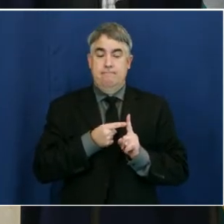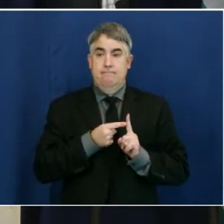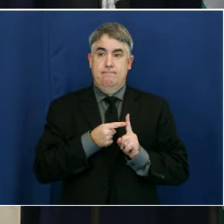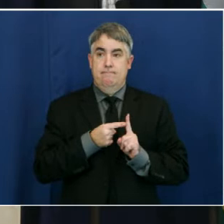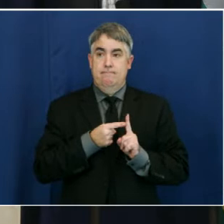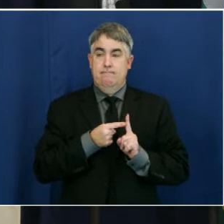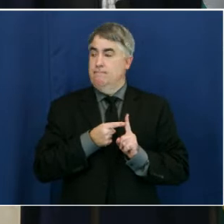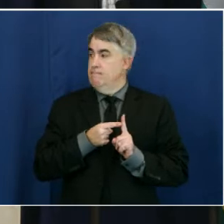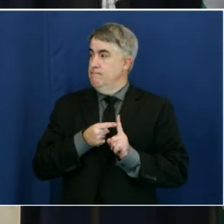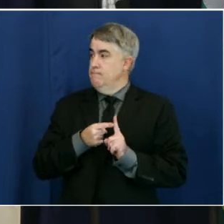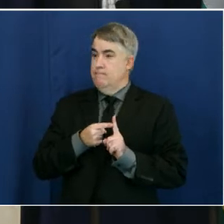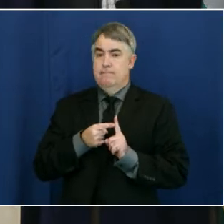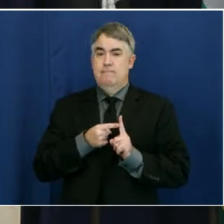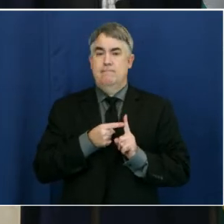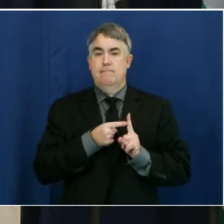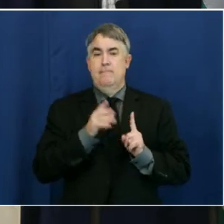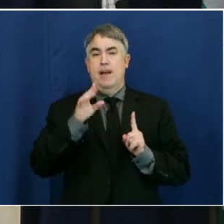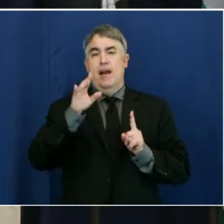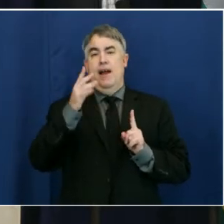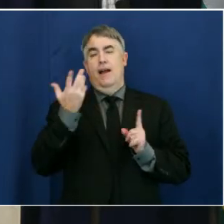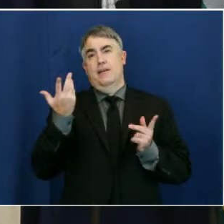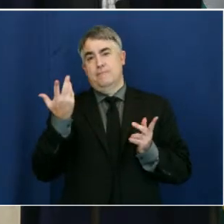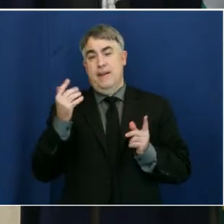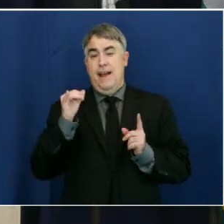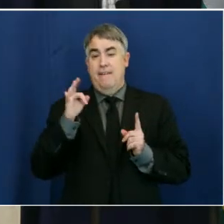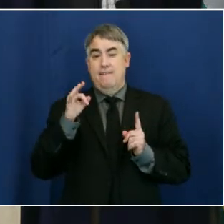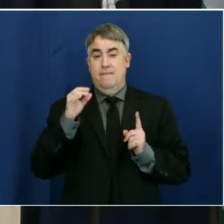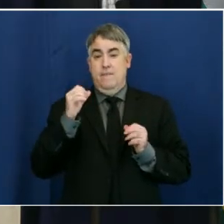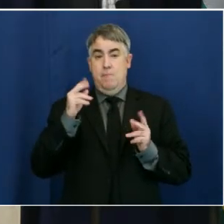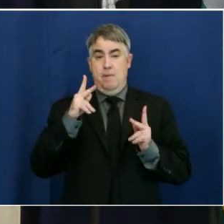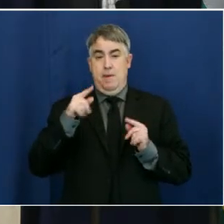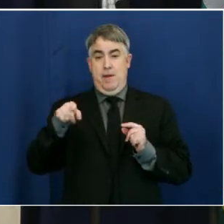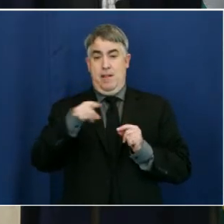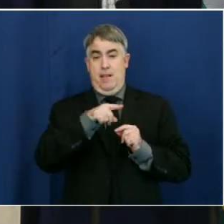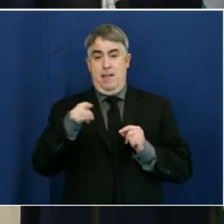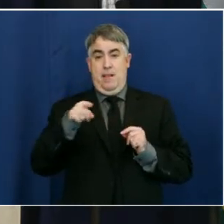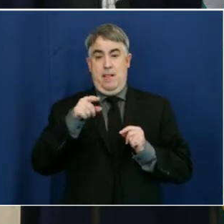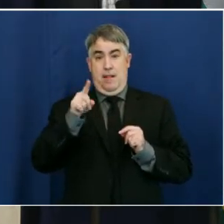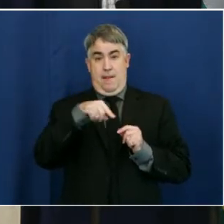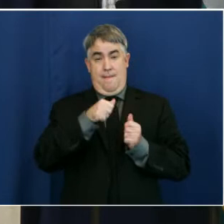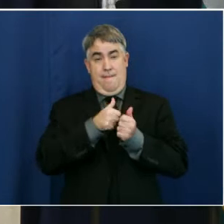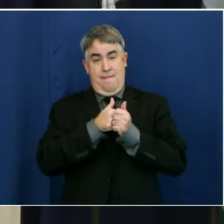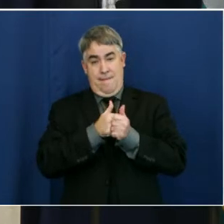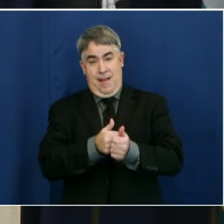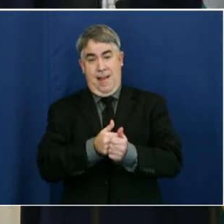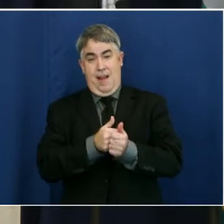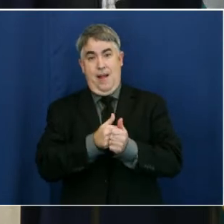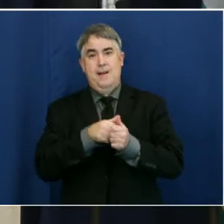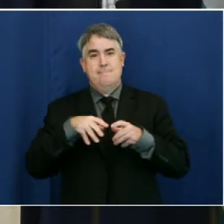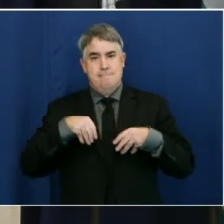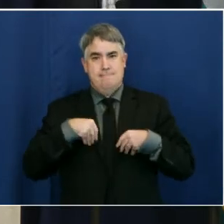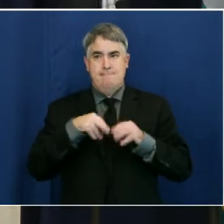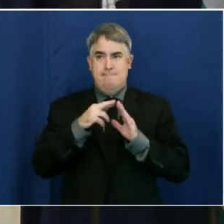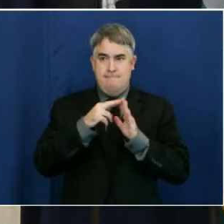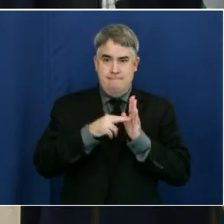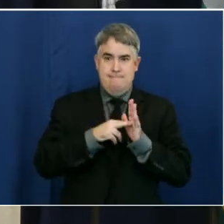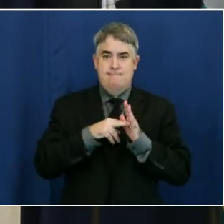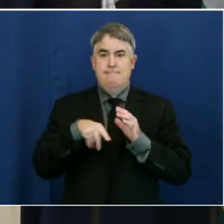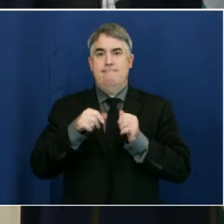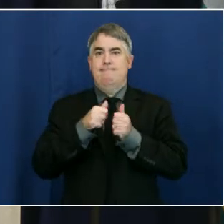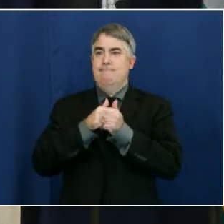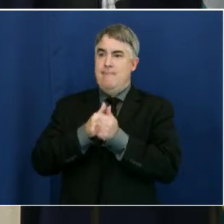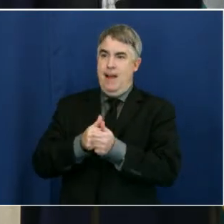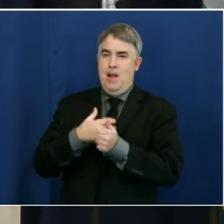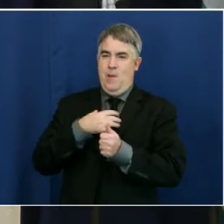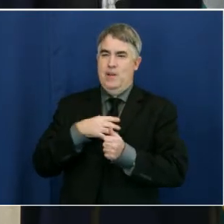people, and then has or did follow the health officer's orders. That is what I wish would have